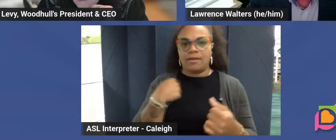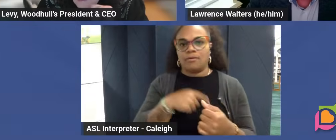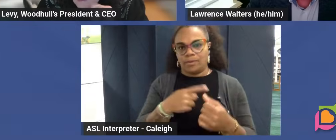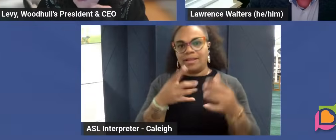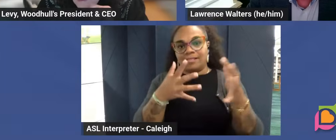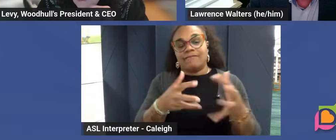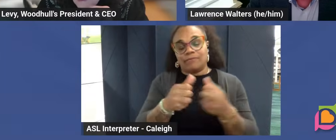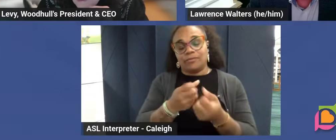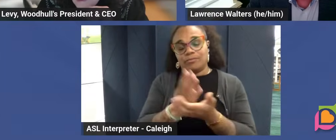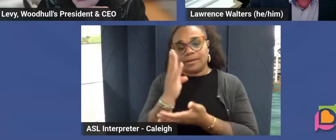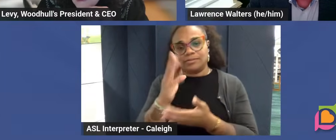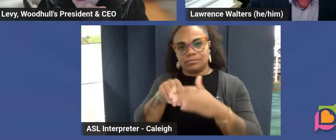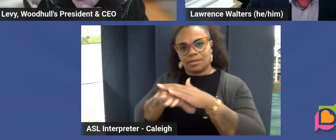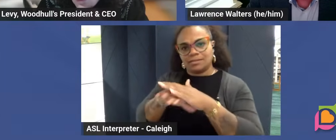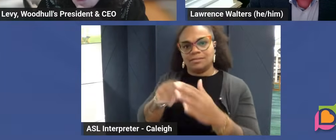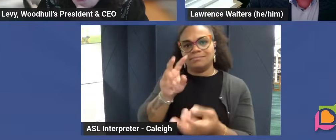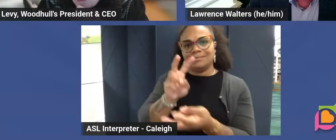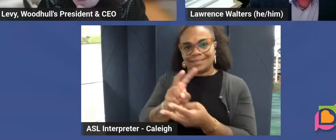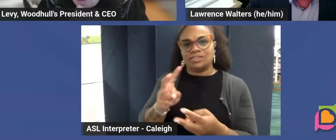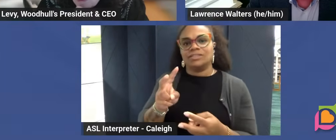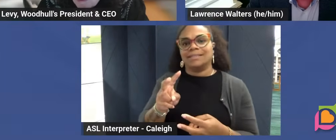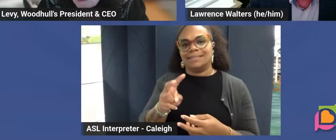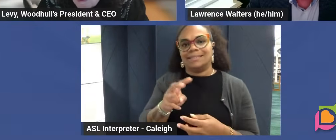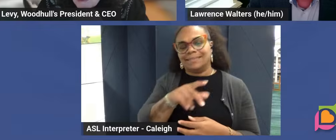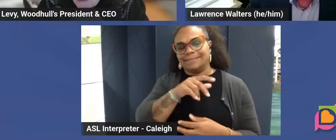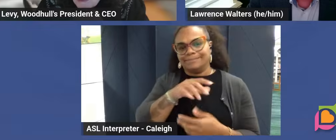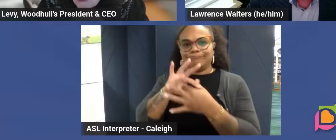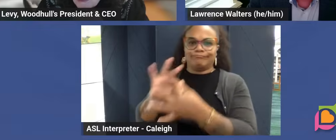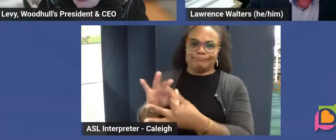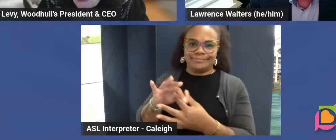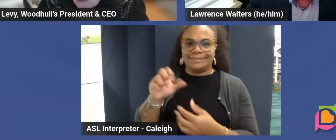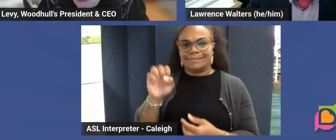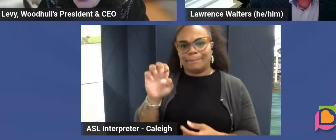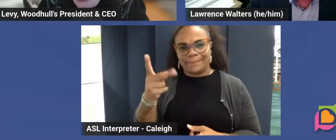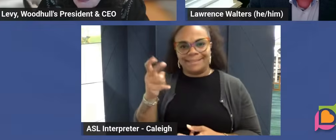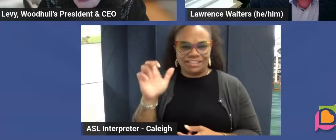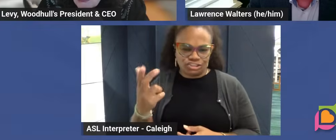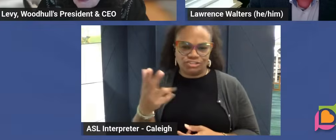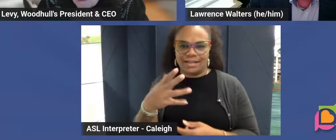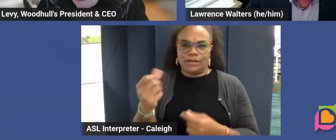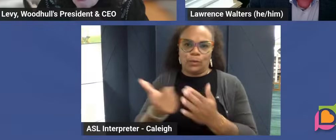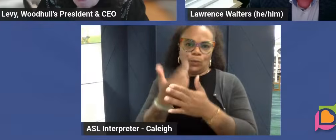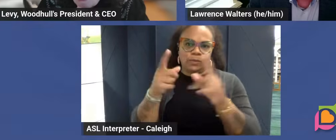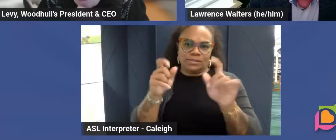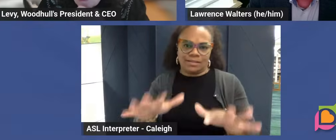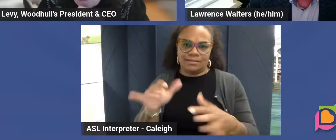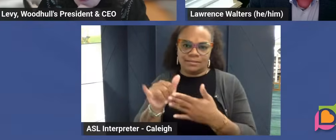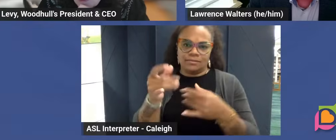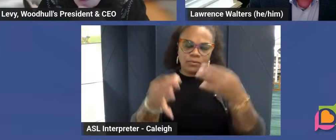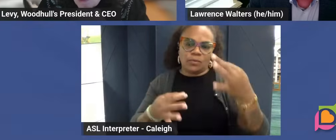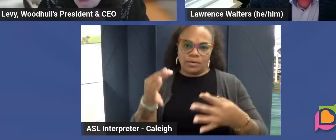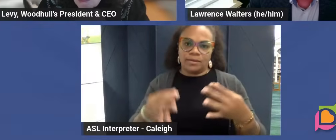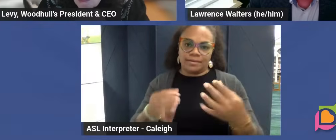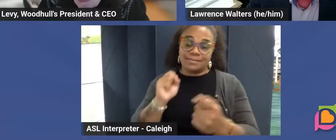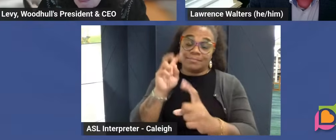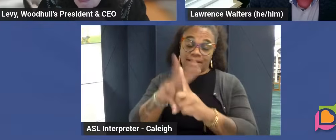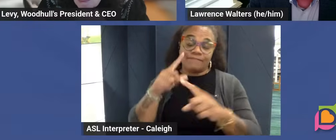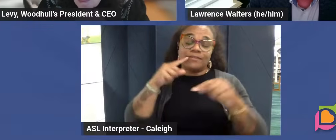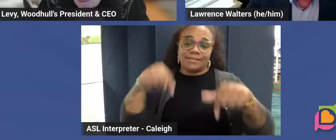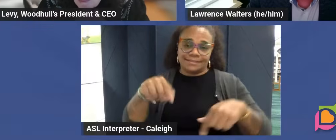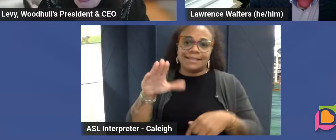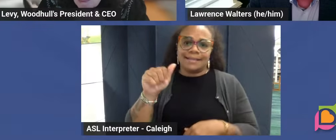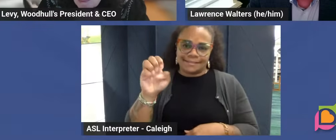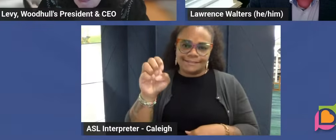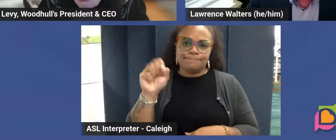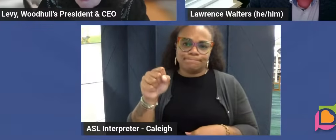access sexually explicit speech, and a new test that the court, has applied in this case,